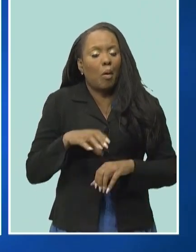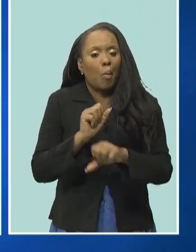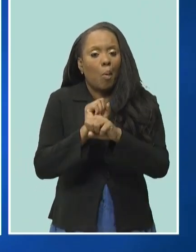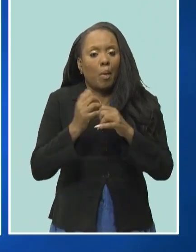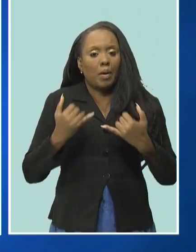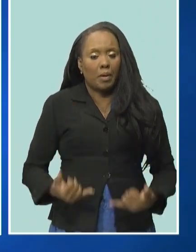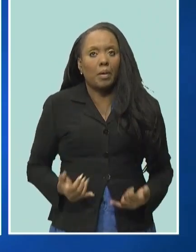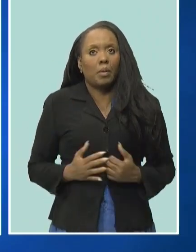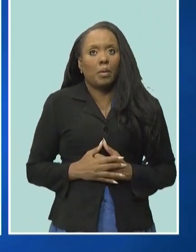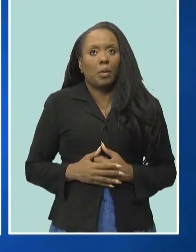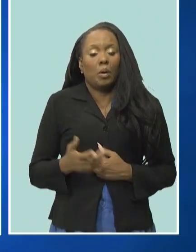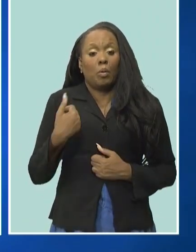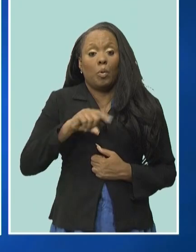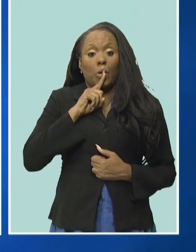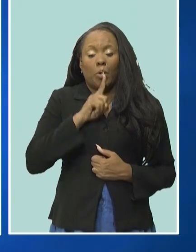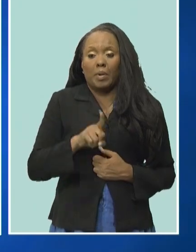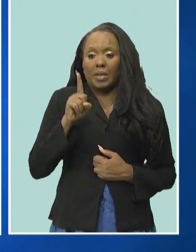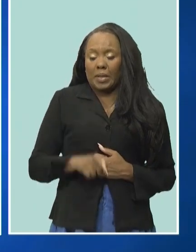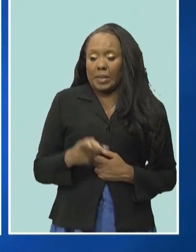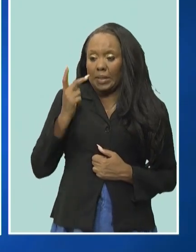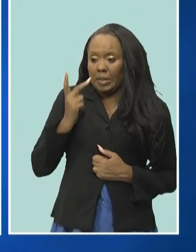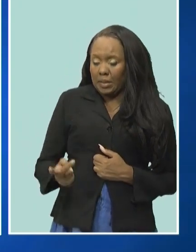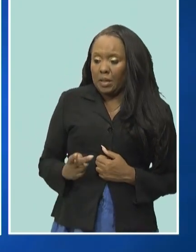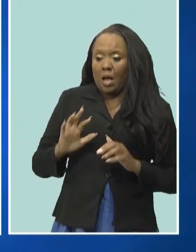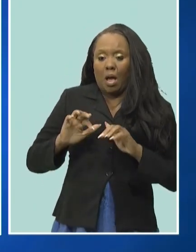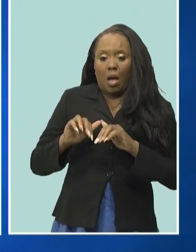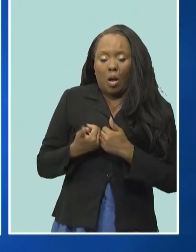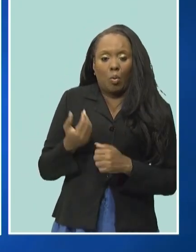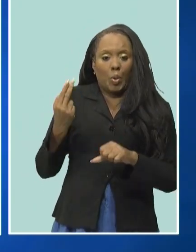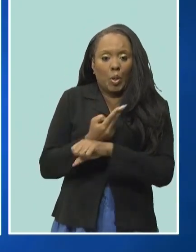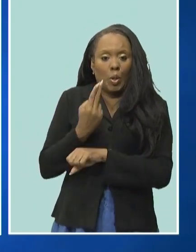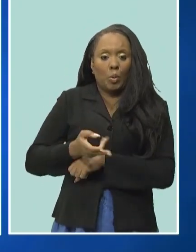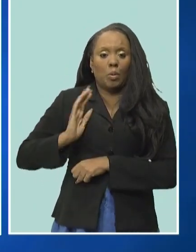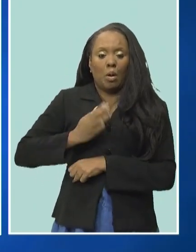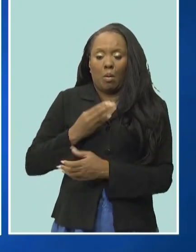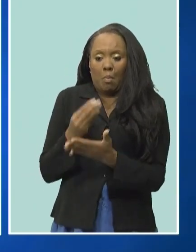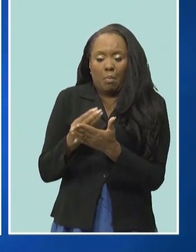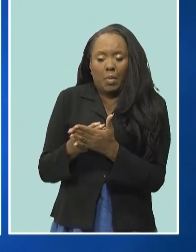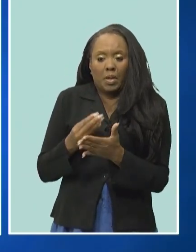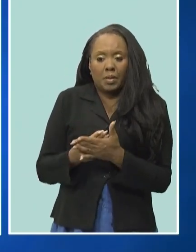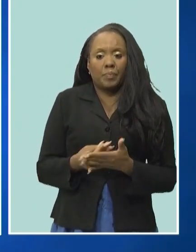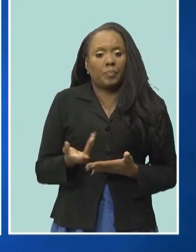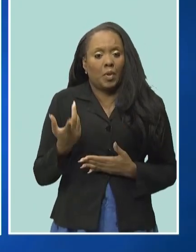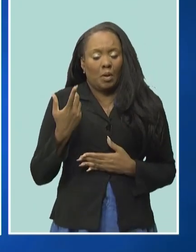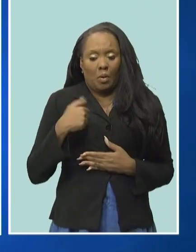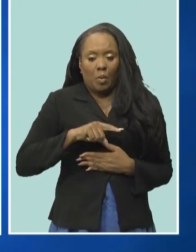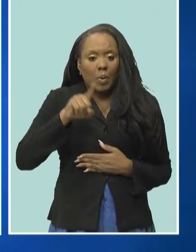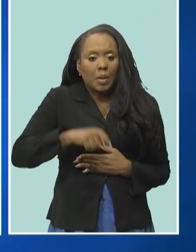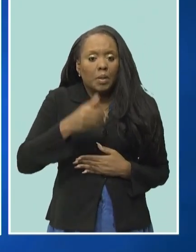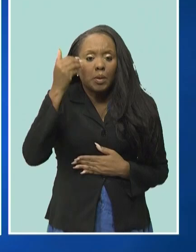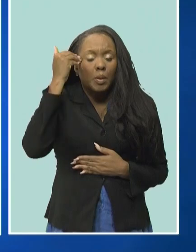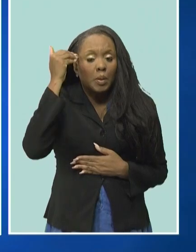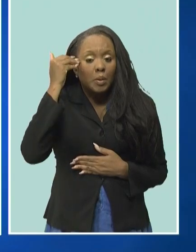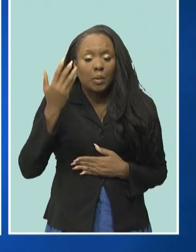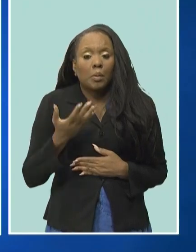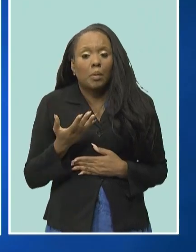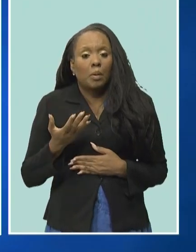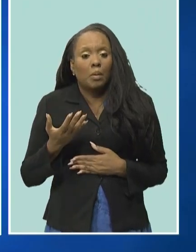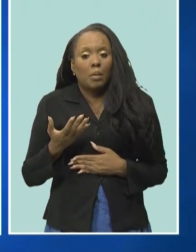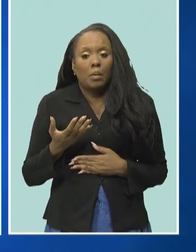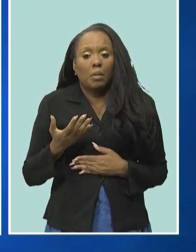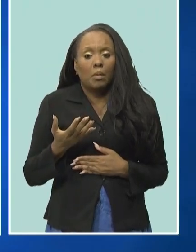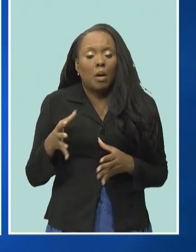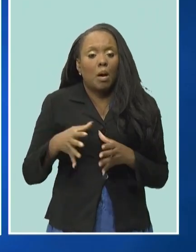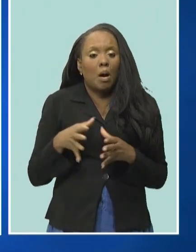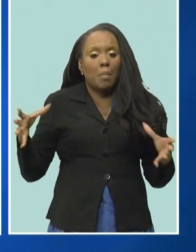sustainability metrics, it is now. And every dollar of debt is not equivalent. $1 of debt to build a school does not